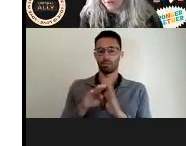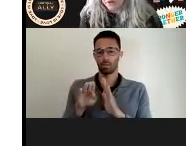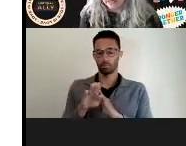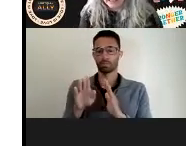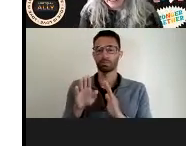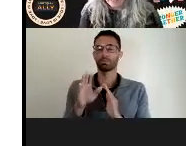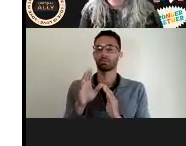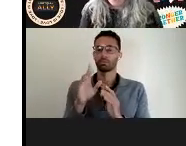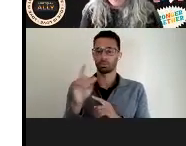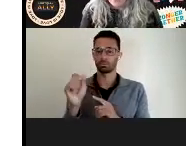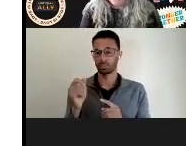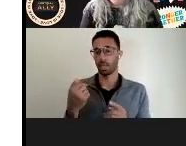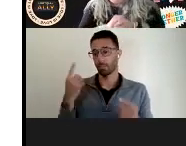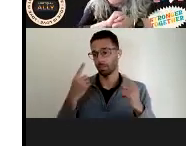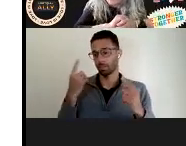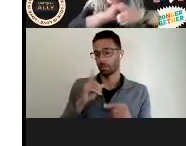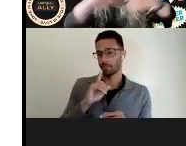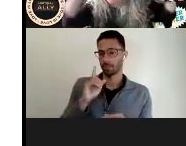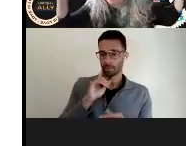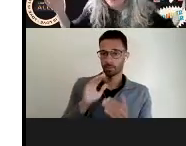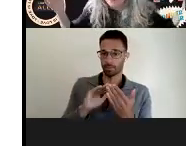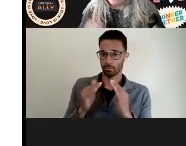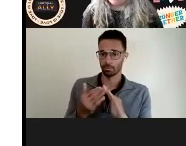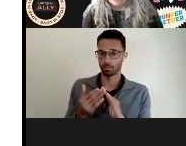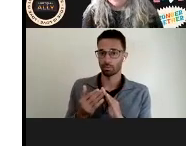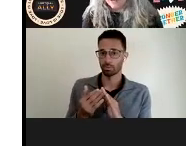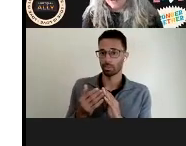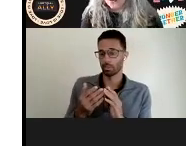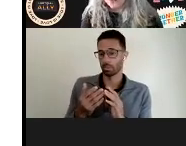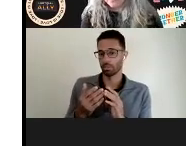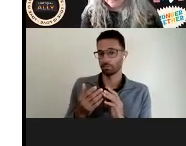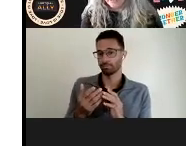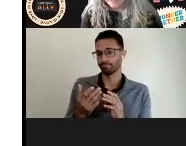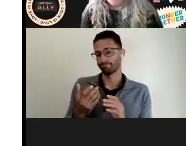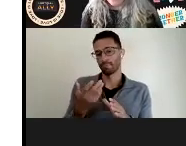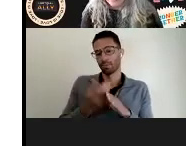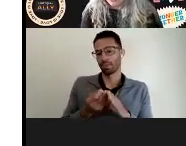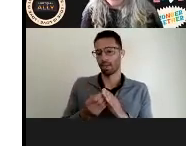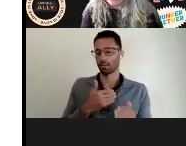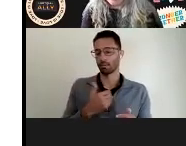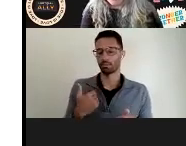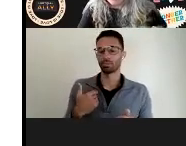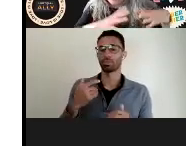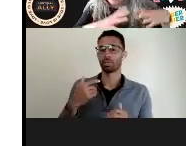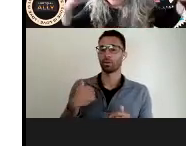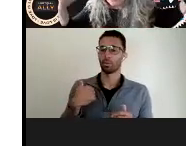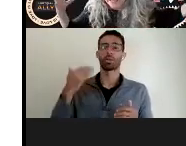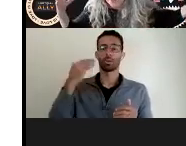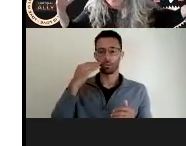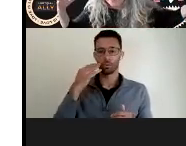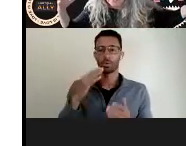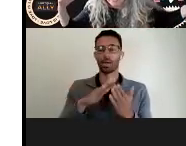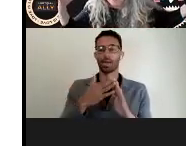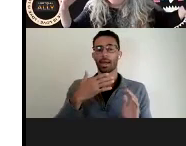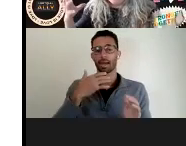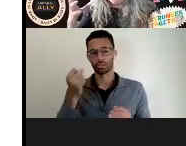deaf community. We all in this room and space know that aging and disability are